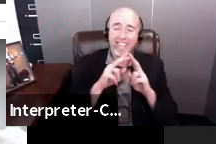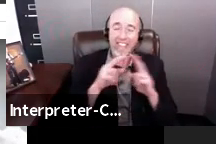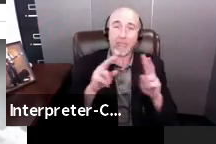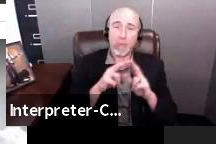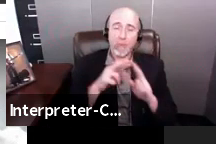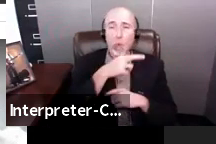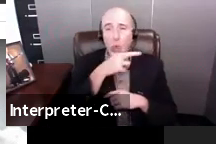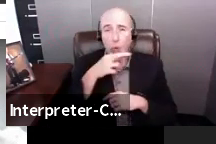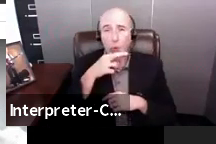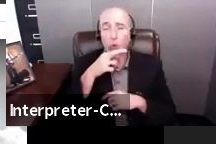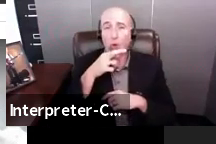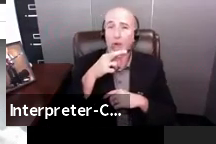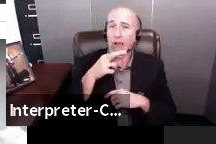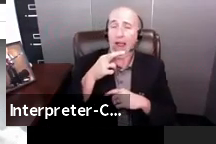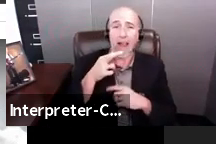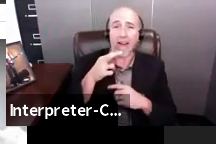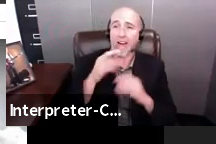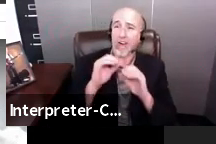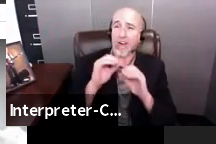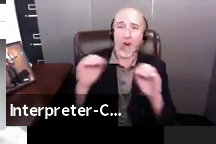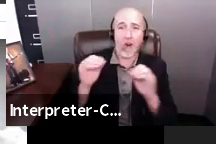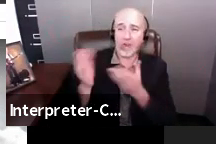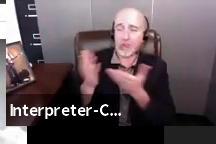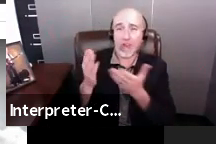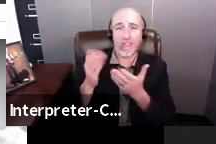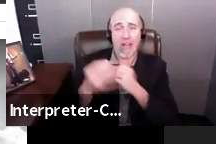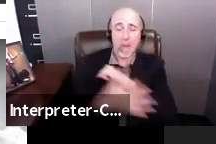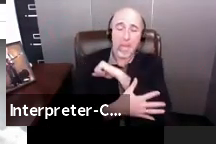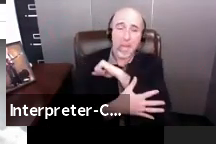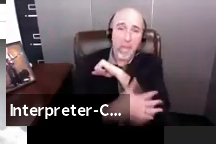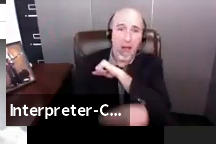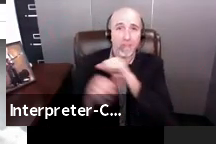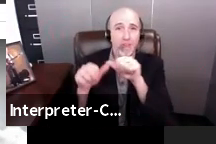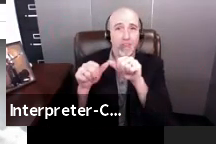underserved, impoverished areas, if you will. We are